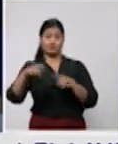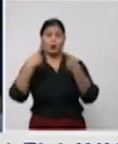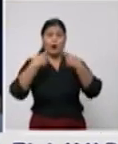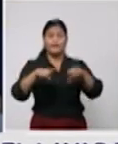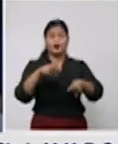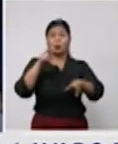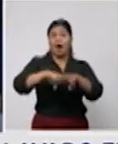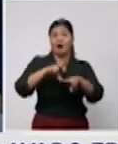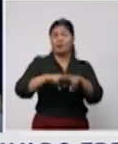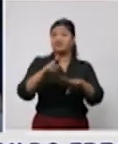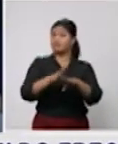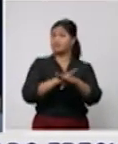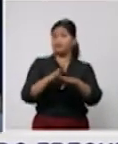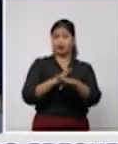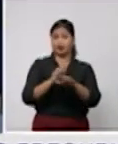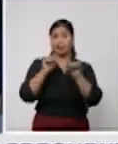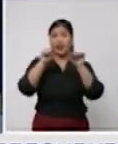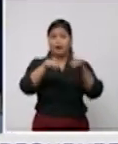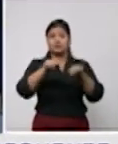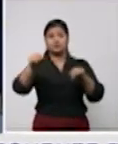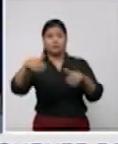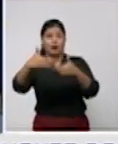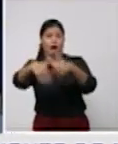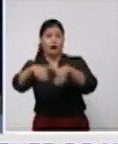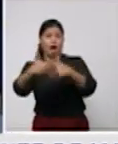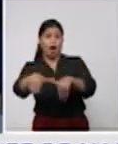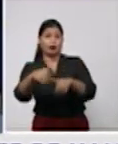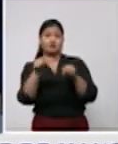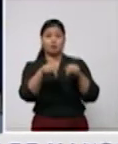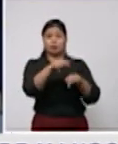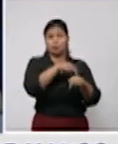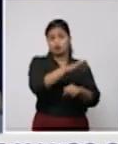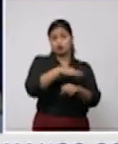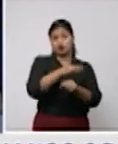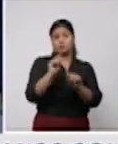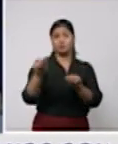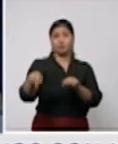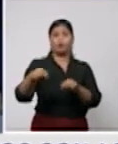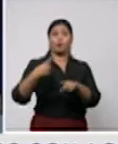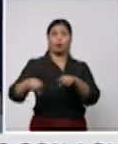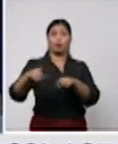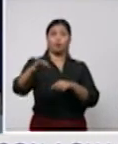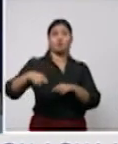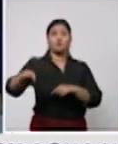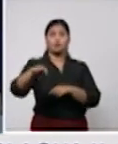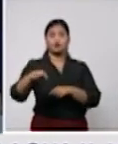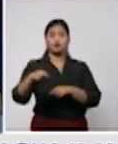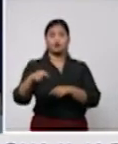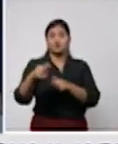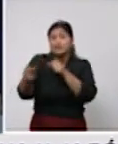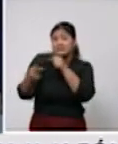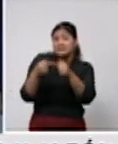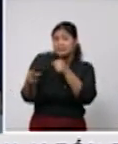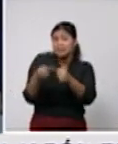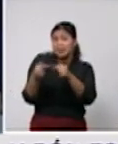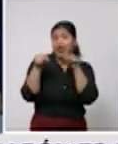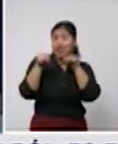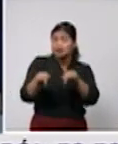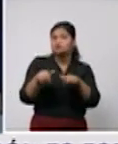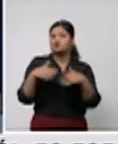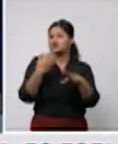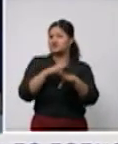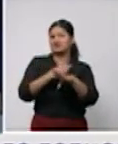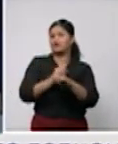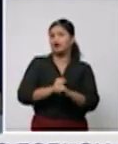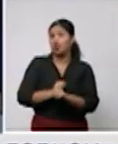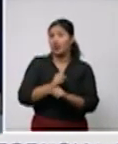to tighten measures in the province, as has been done recently. One autochthonous case was also reported